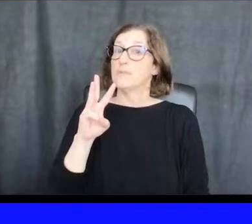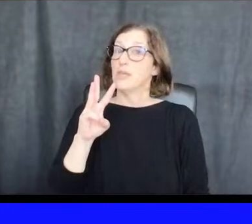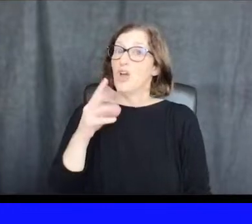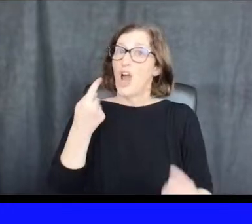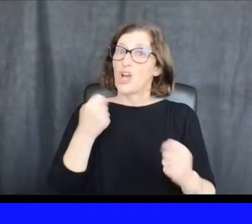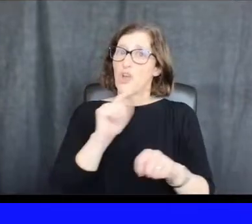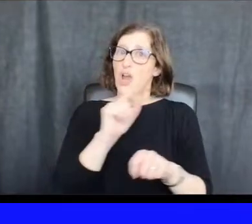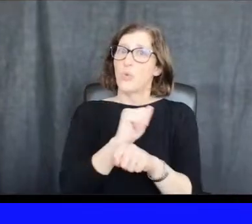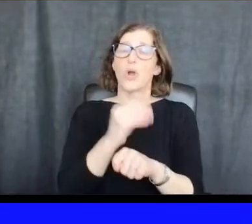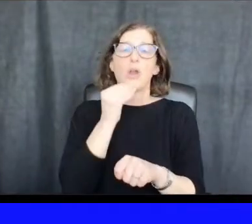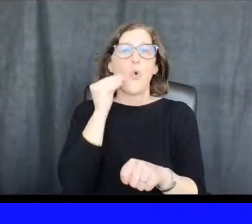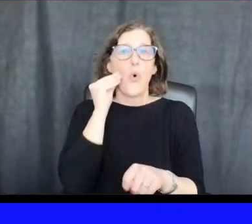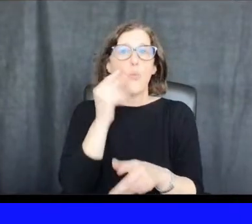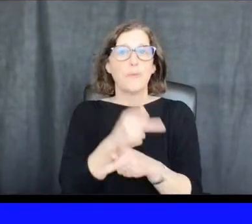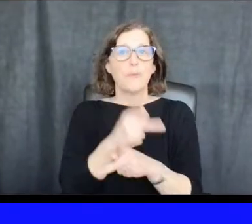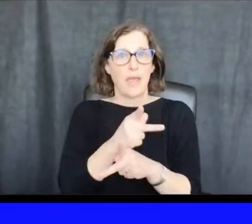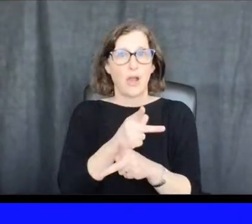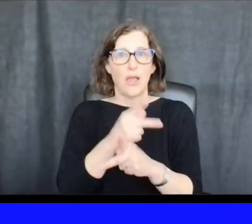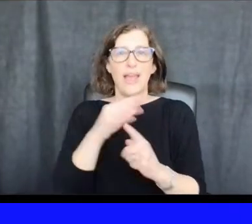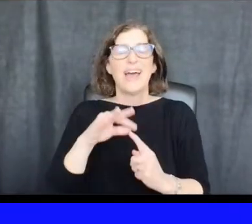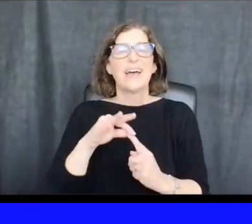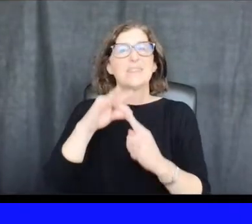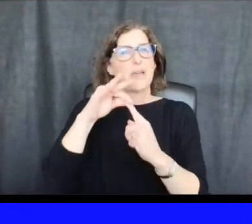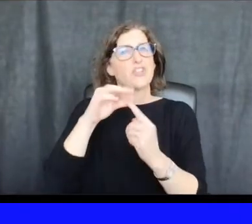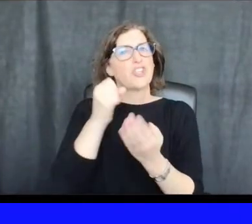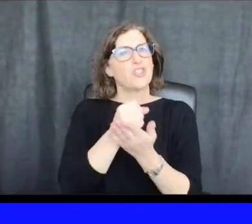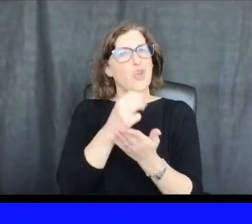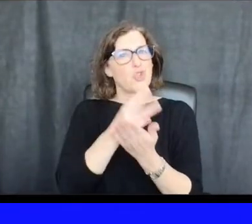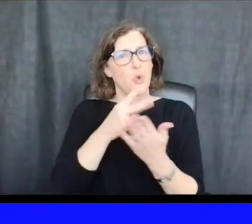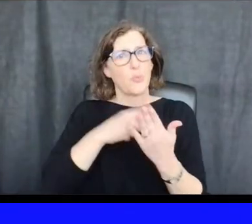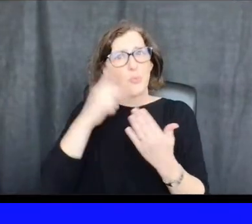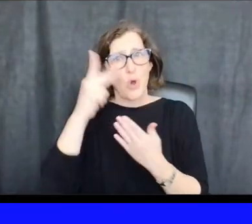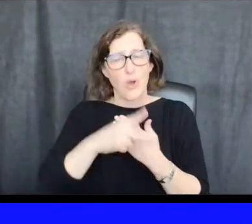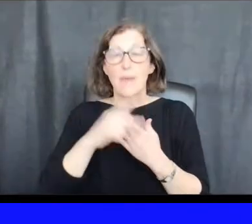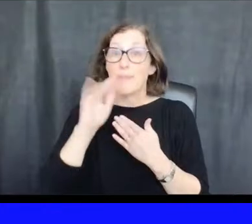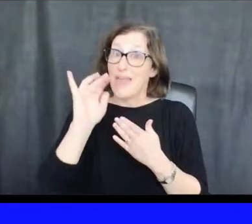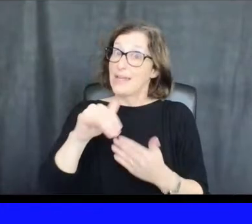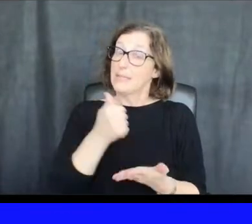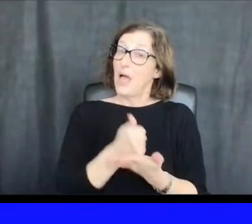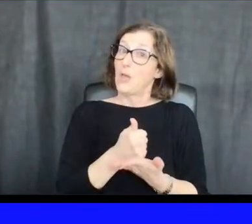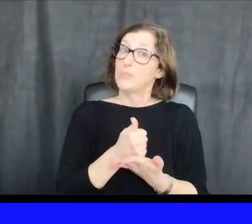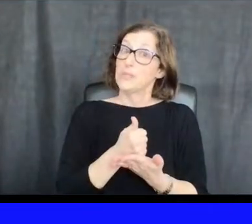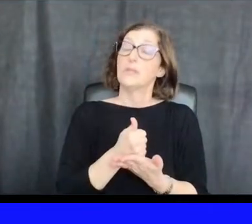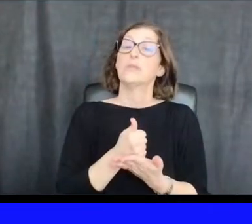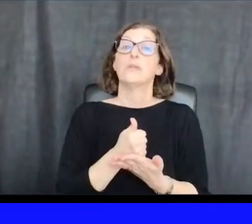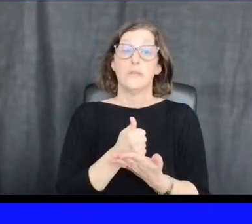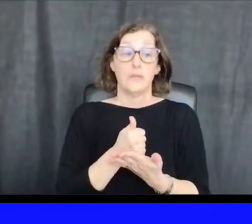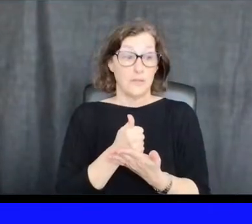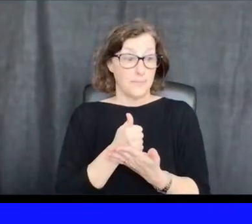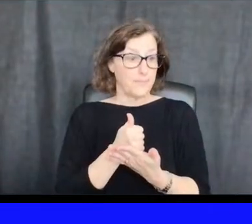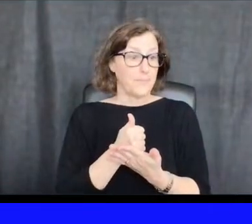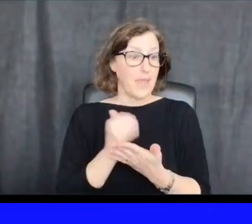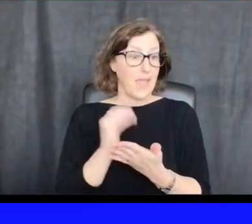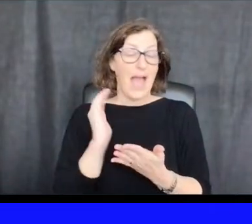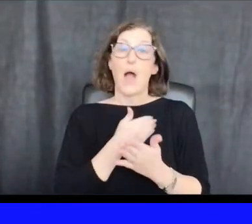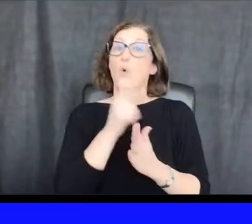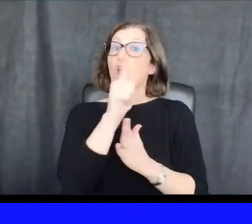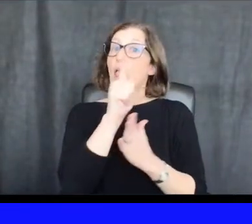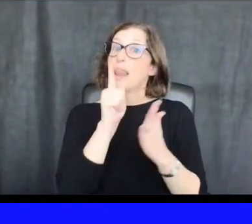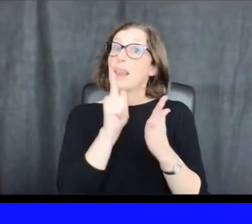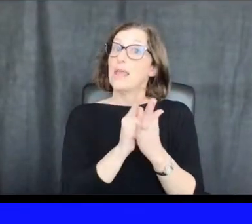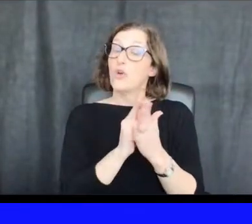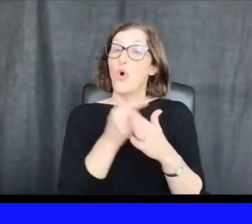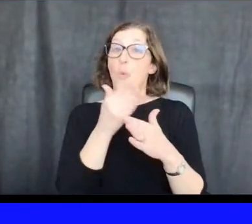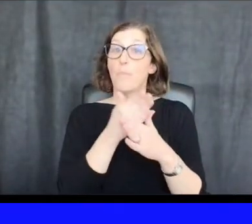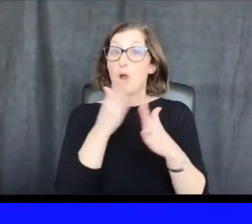these patients, especially when there's a skilled need that really is making the difference between that patient getting healthy or not.